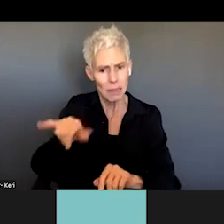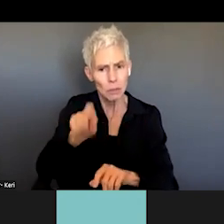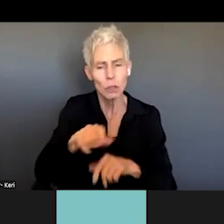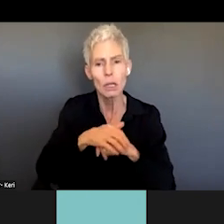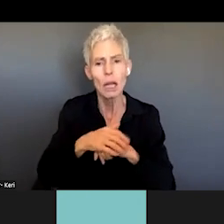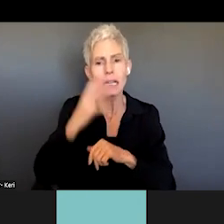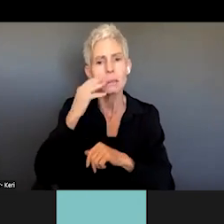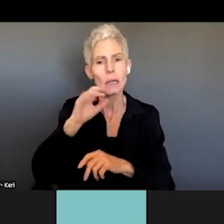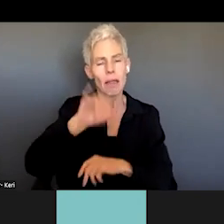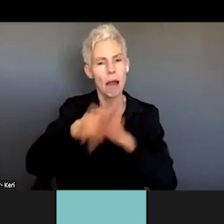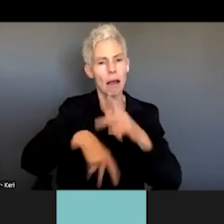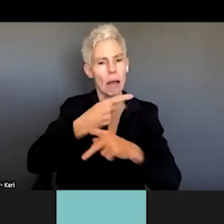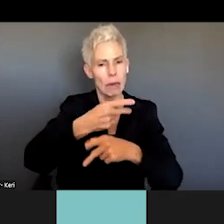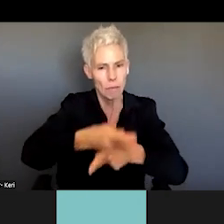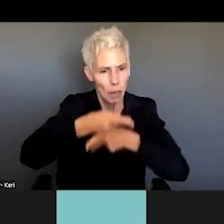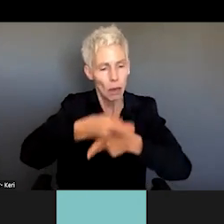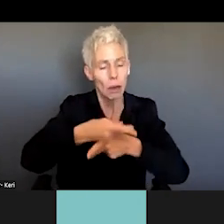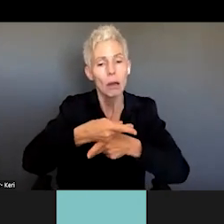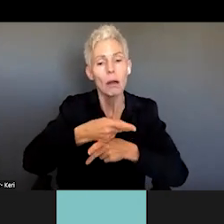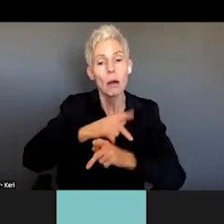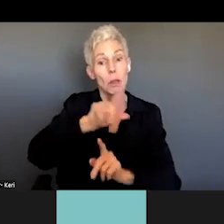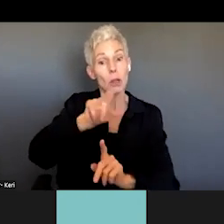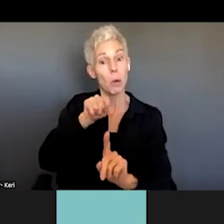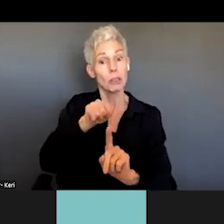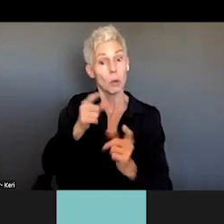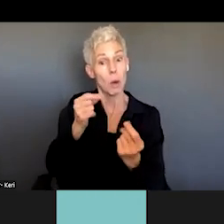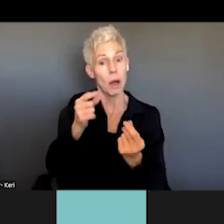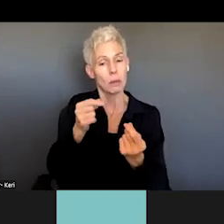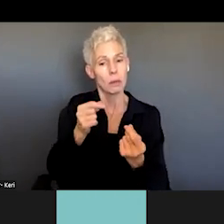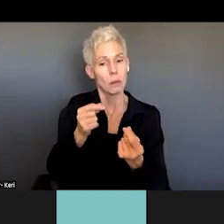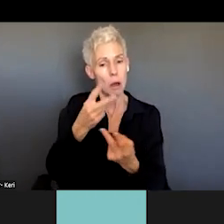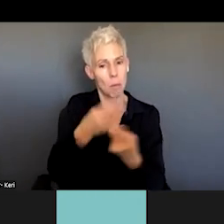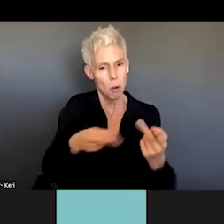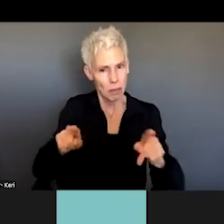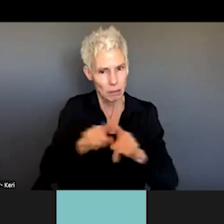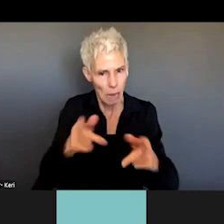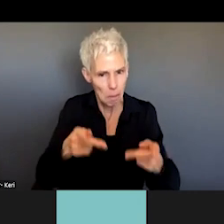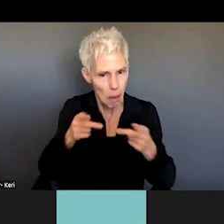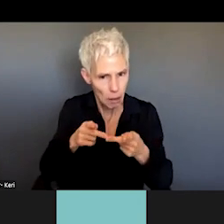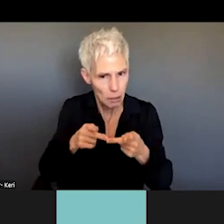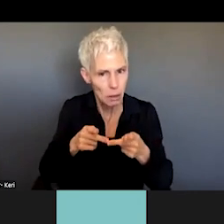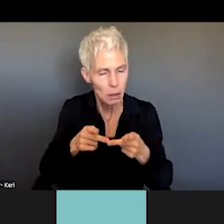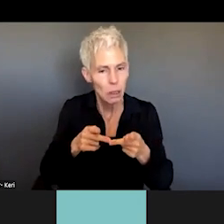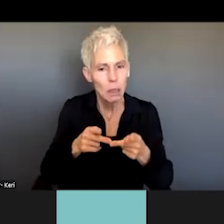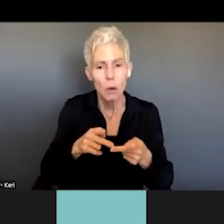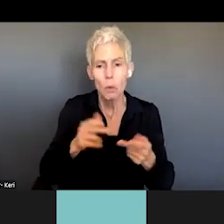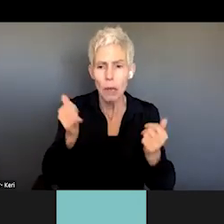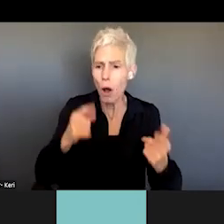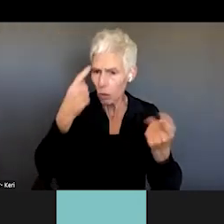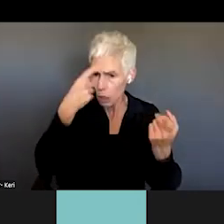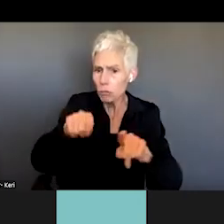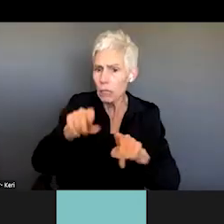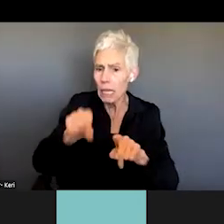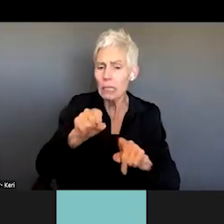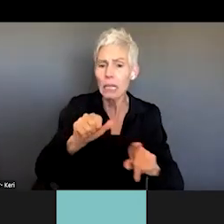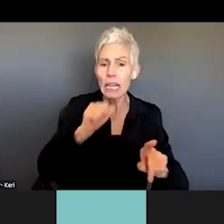that type of care. The question is, should they both be in the same place? I don't think any of us are disagreeing that the